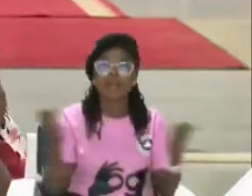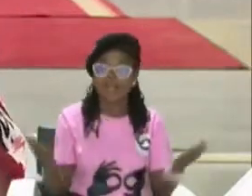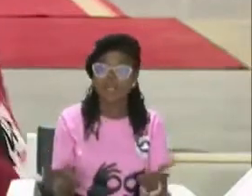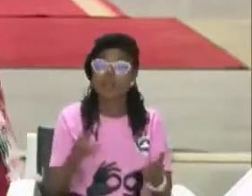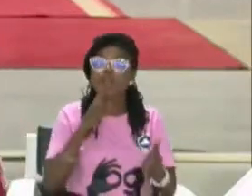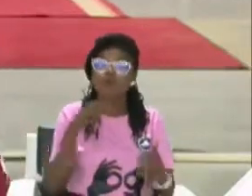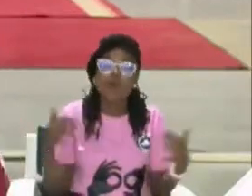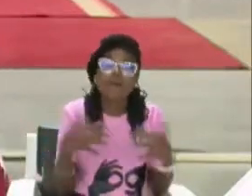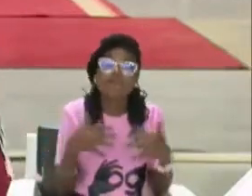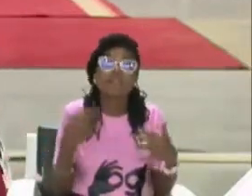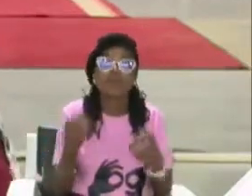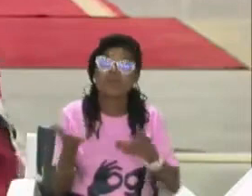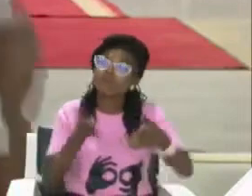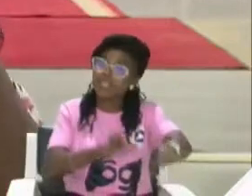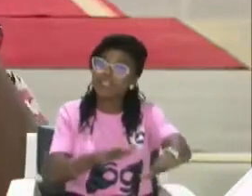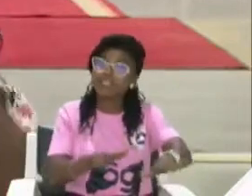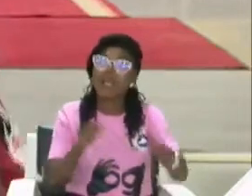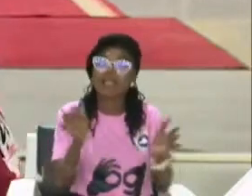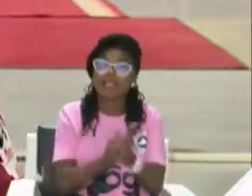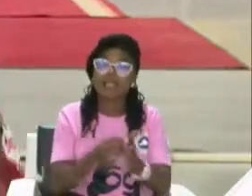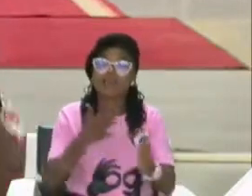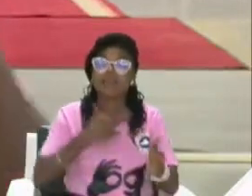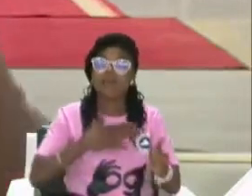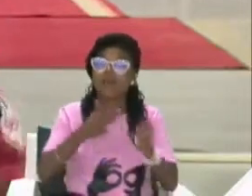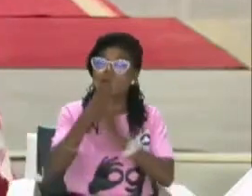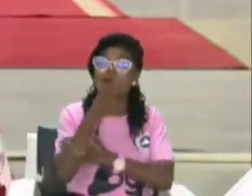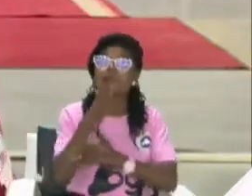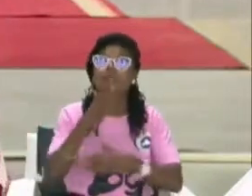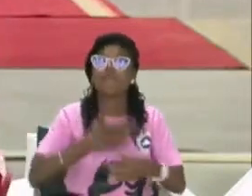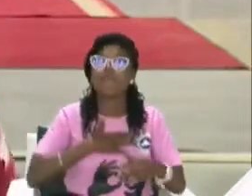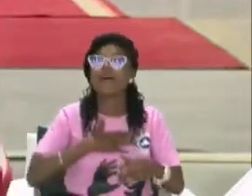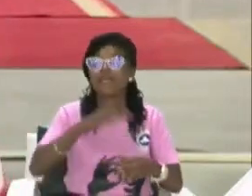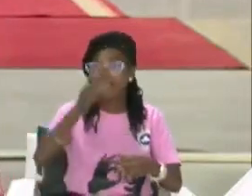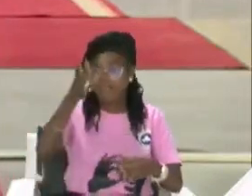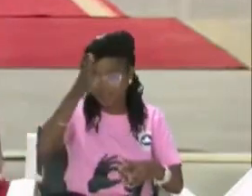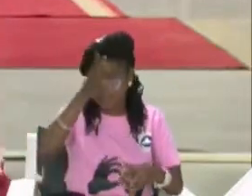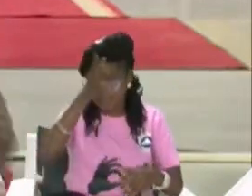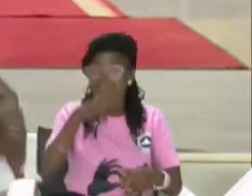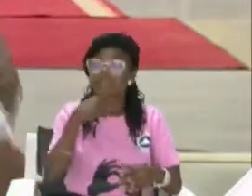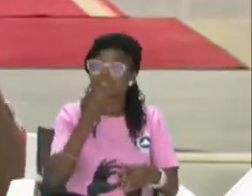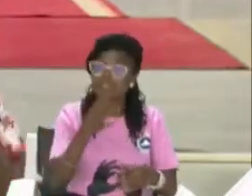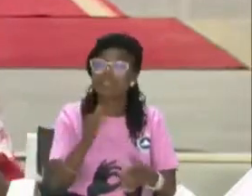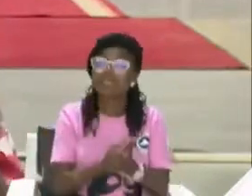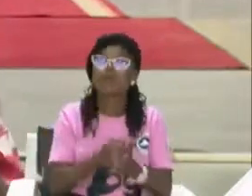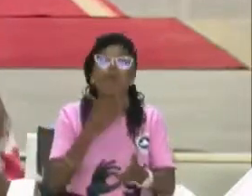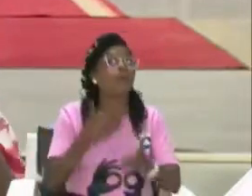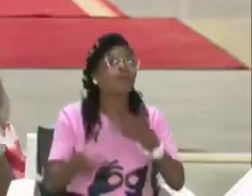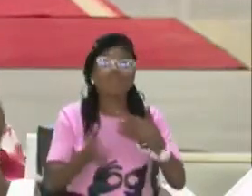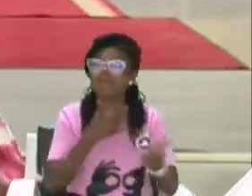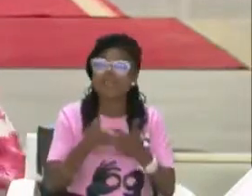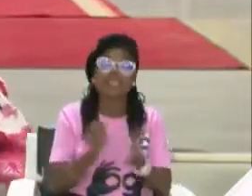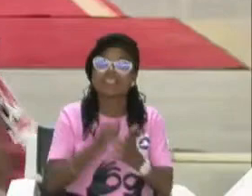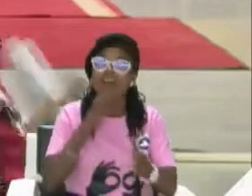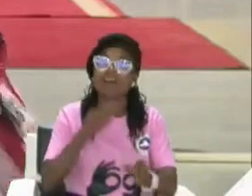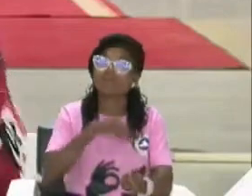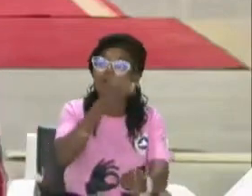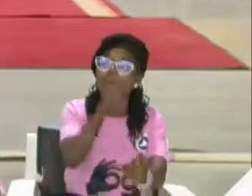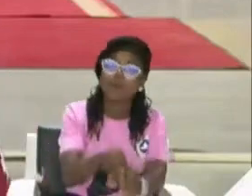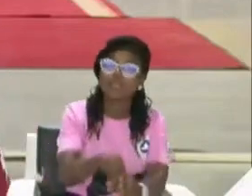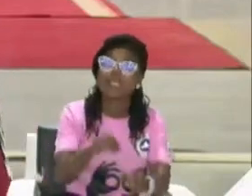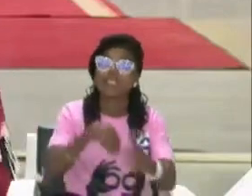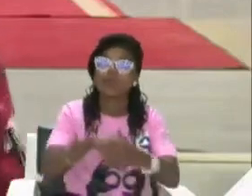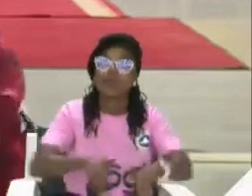death. That my God says, my daddy says, whatsoever he has not planted in your life shall be rooted